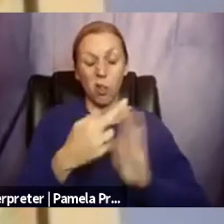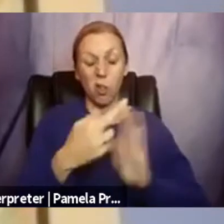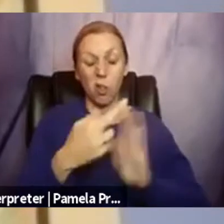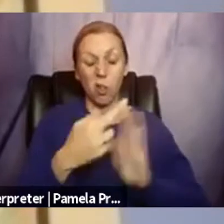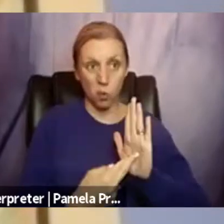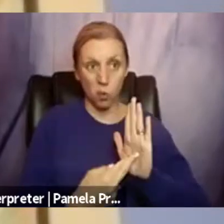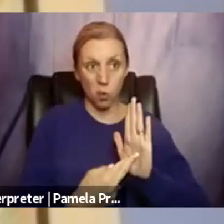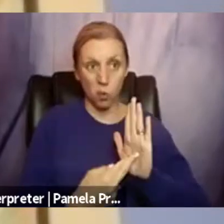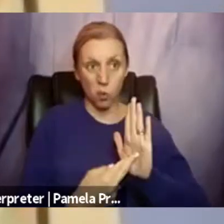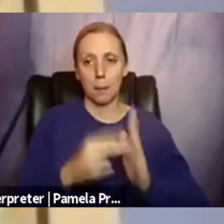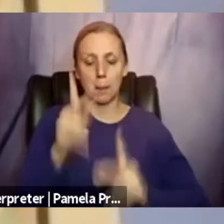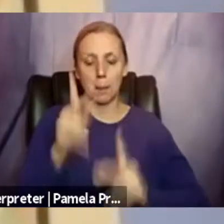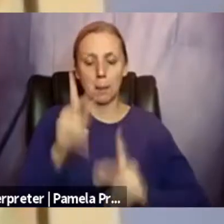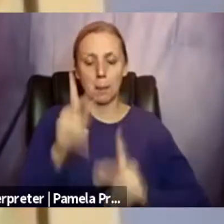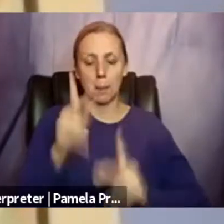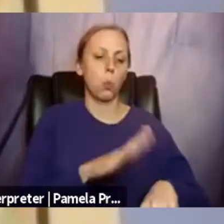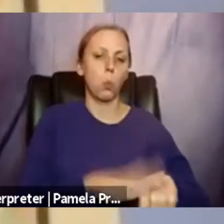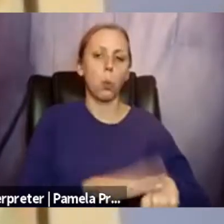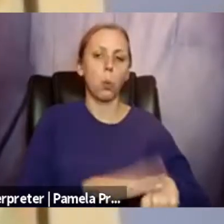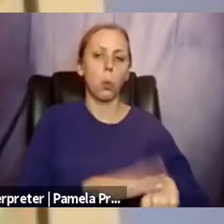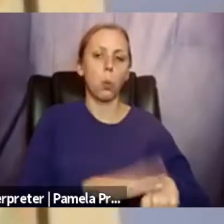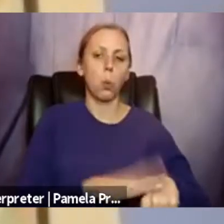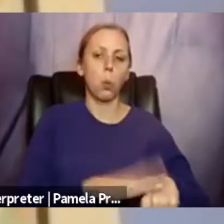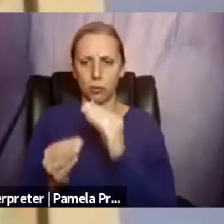correct or removed depending on the severity of the action.